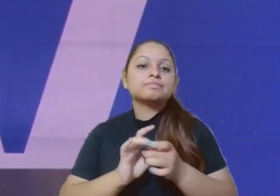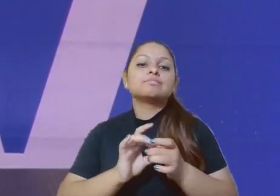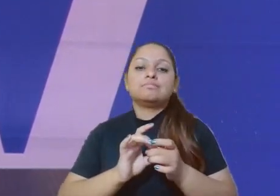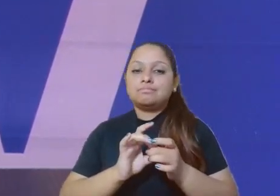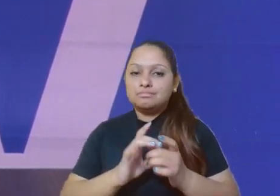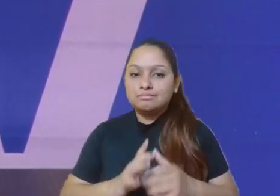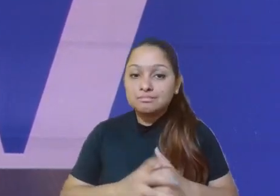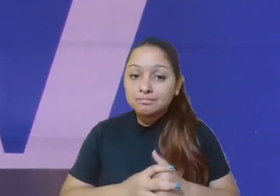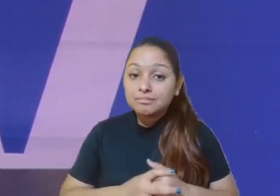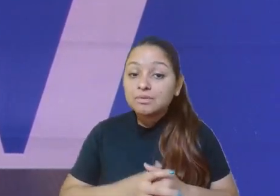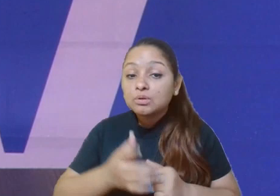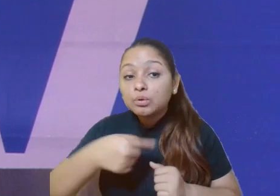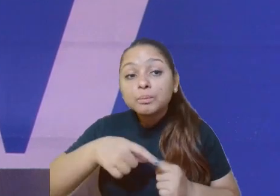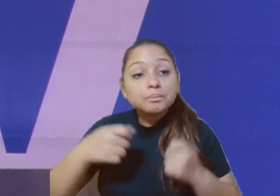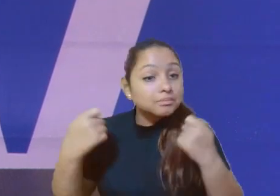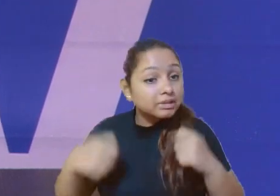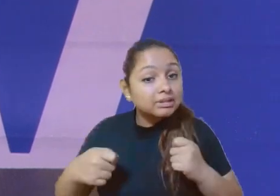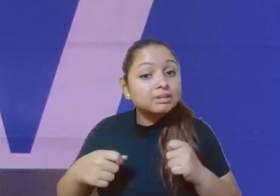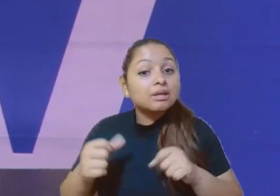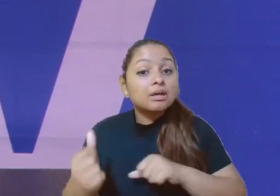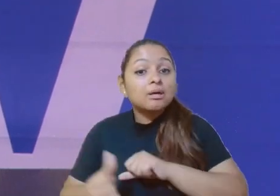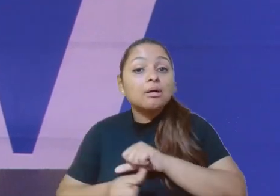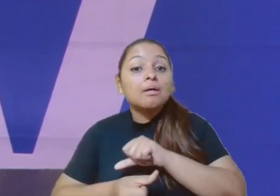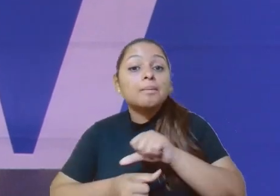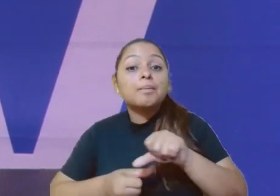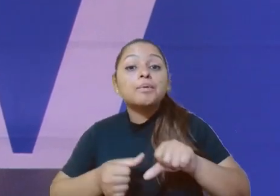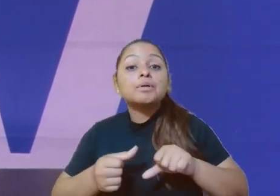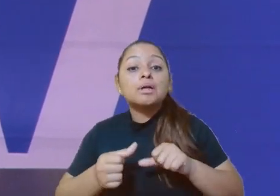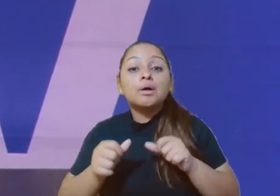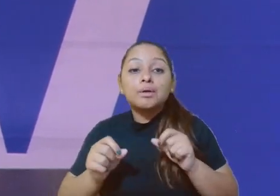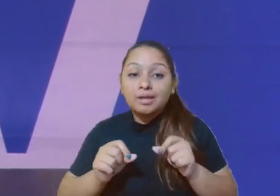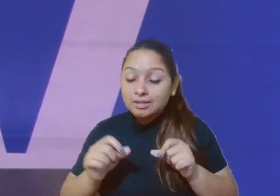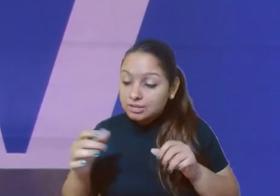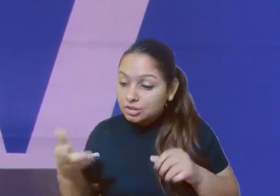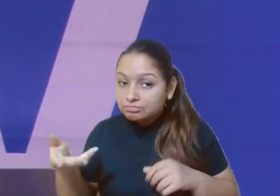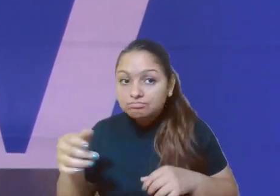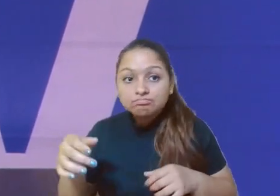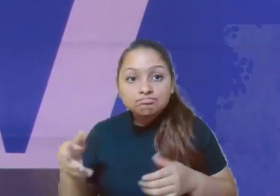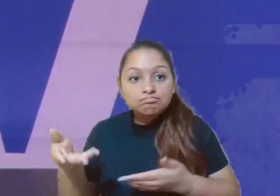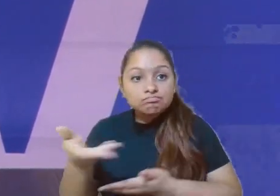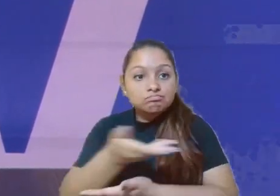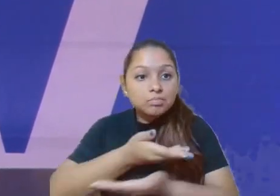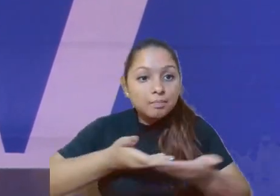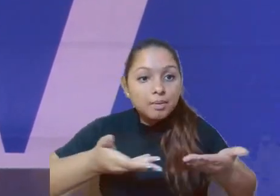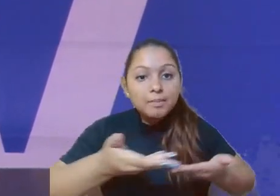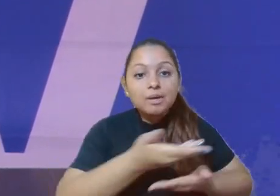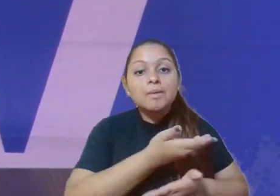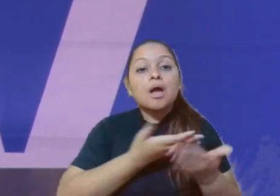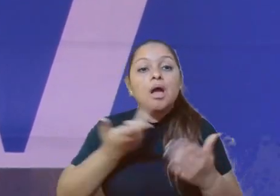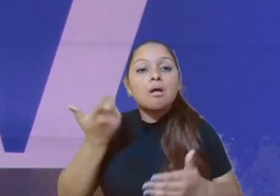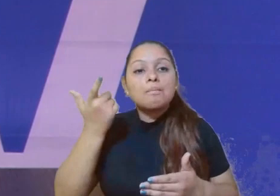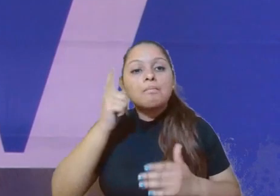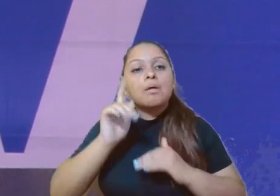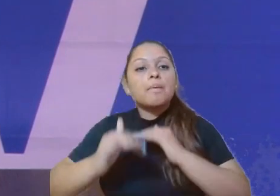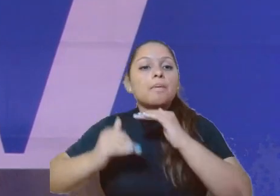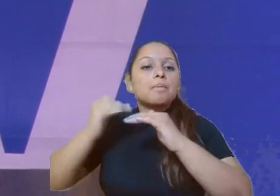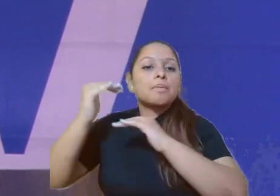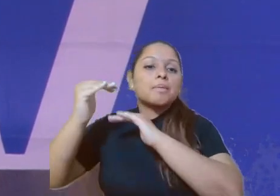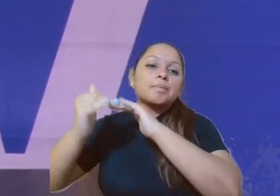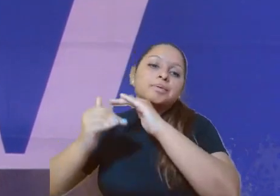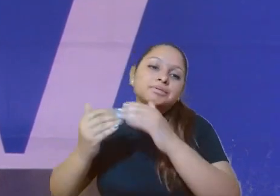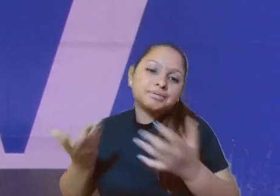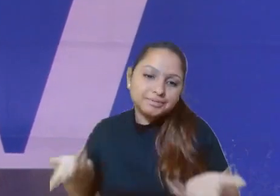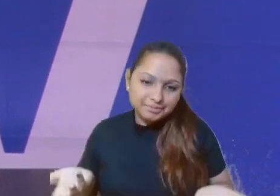So we need to transform this, and from this partnership is that we can have the great transformations.